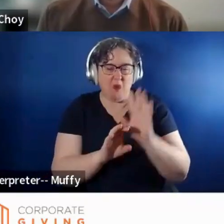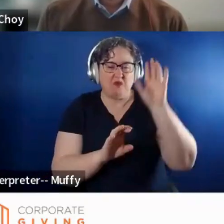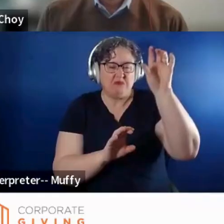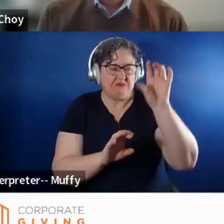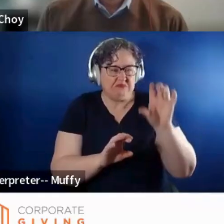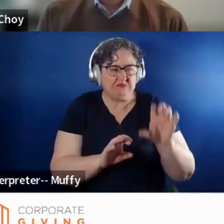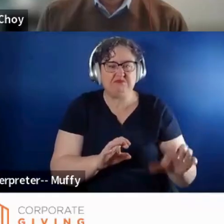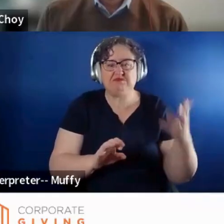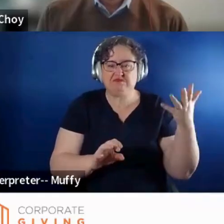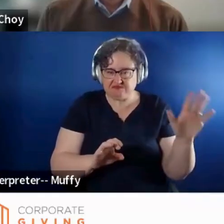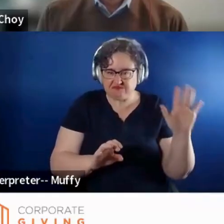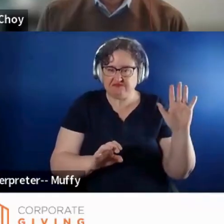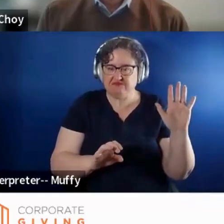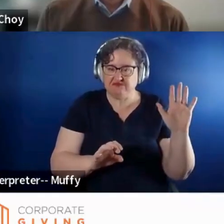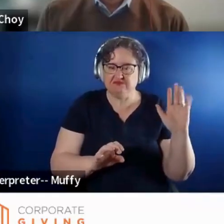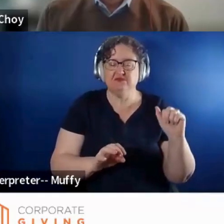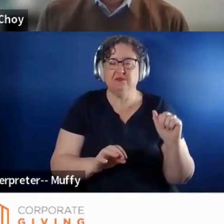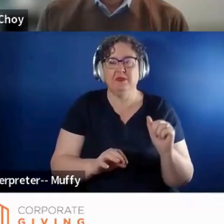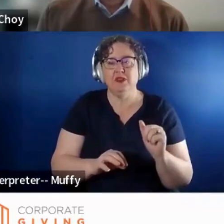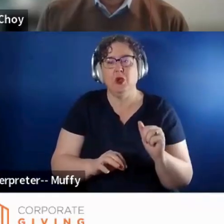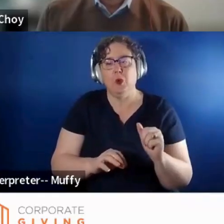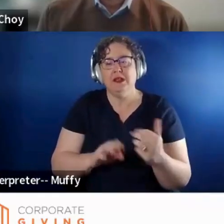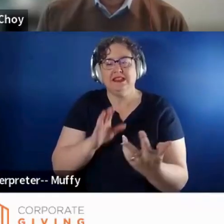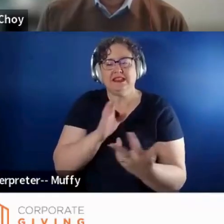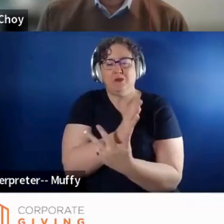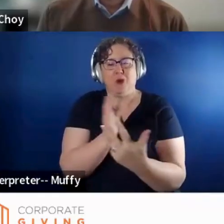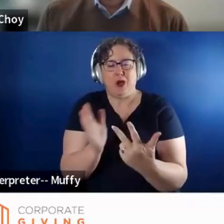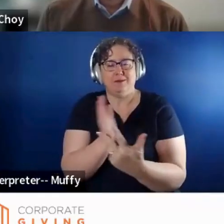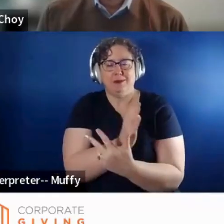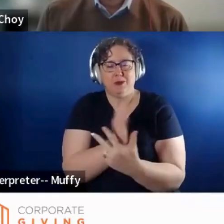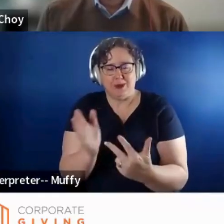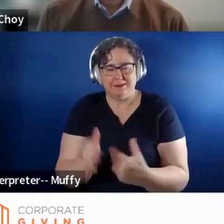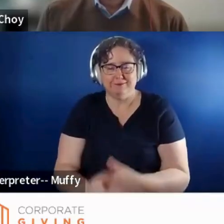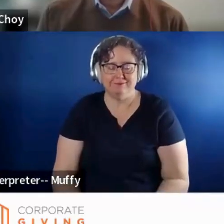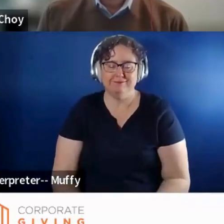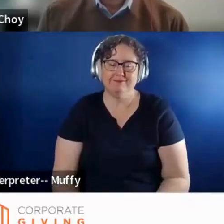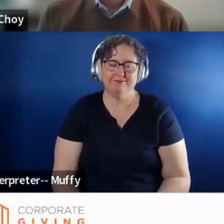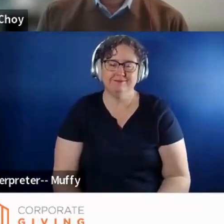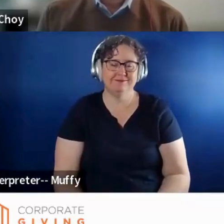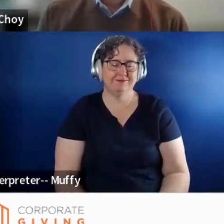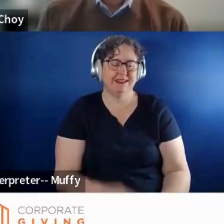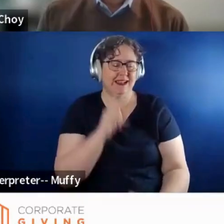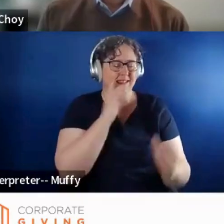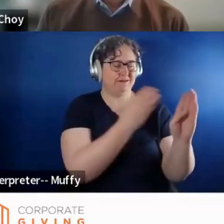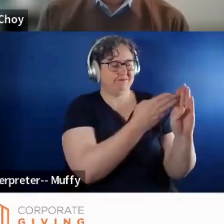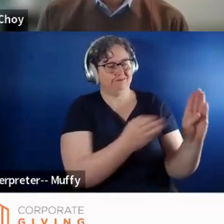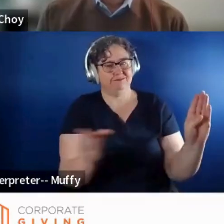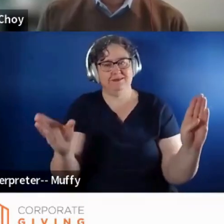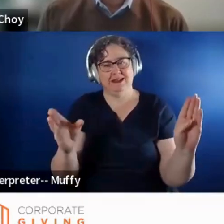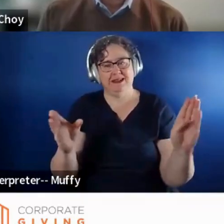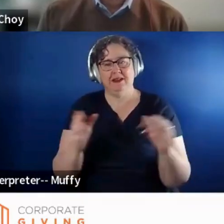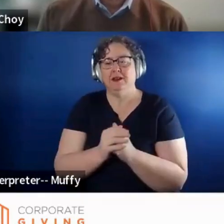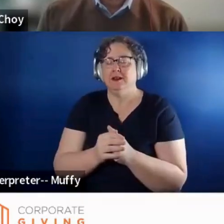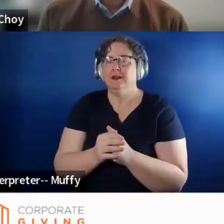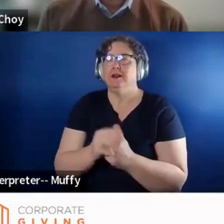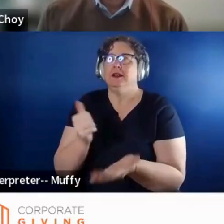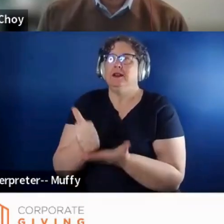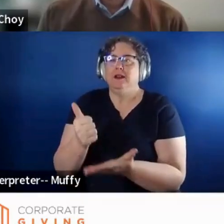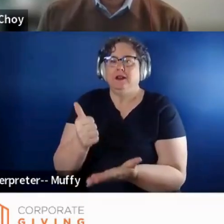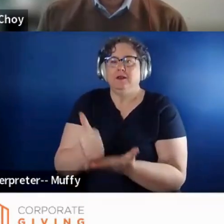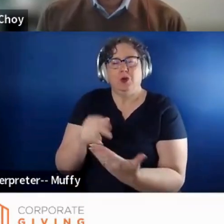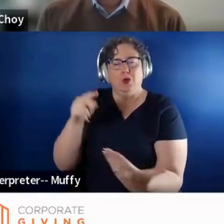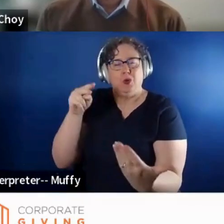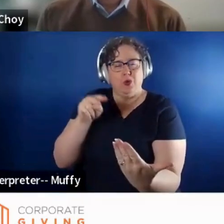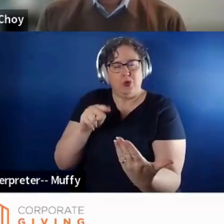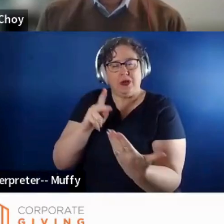And so it's somewhere in between. So you just have to, I think it's helpful to look at your view, the